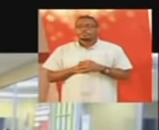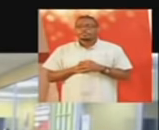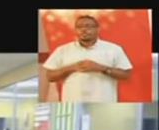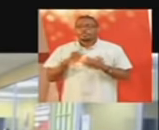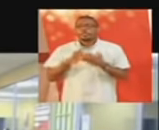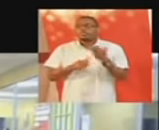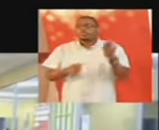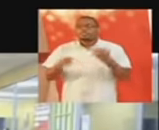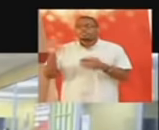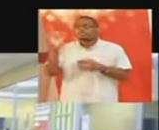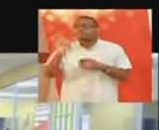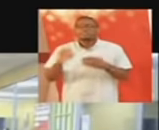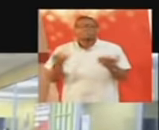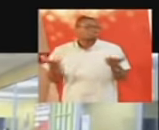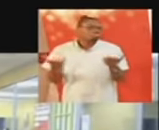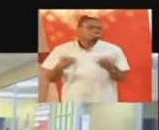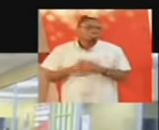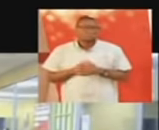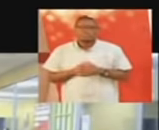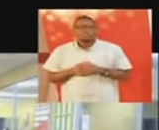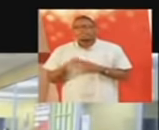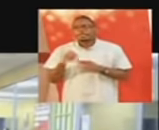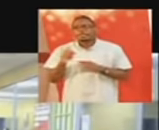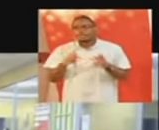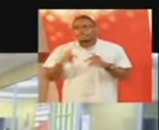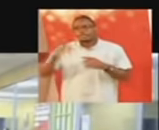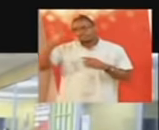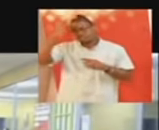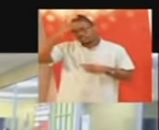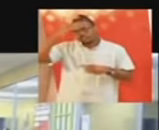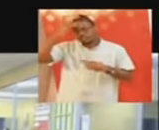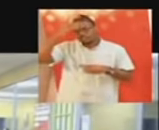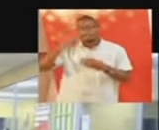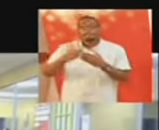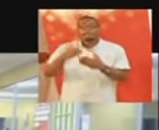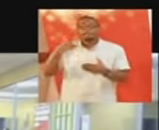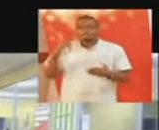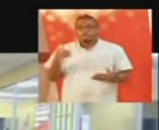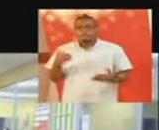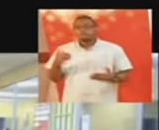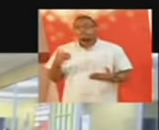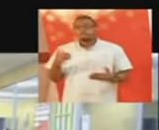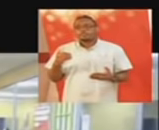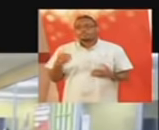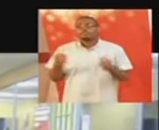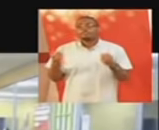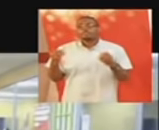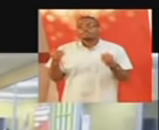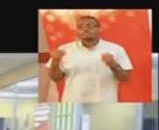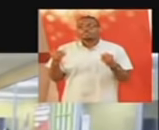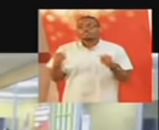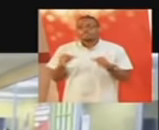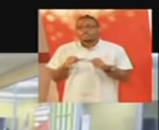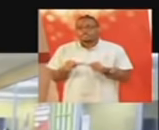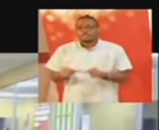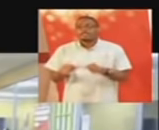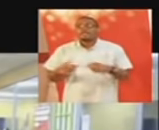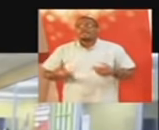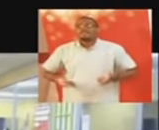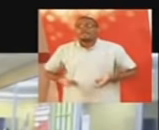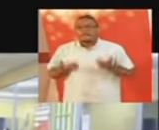have pre-existing conditions? And a little more on that, how many of them survived with pre-existing